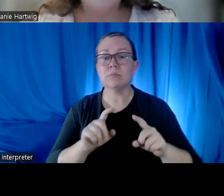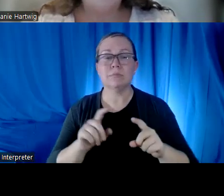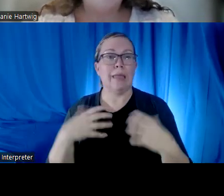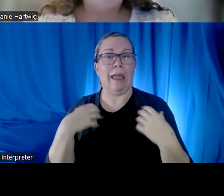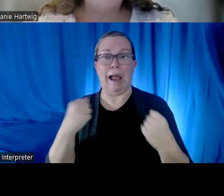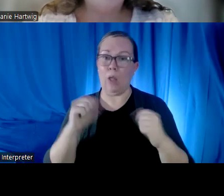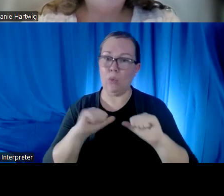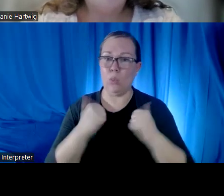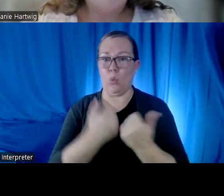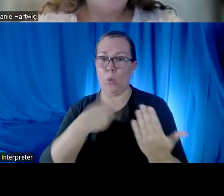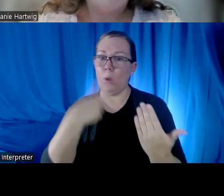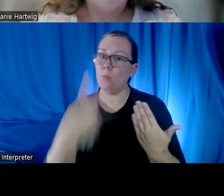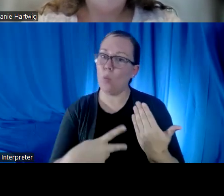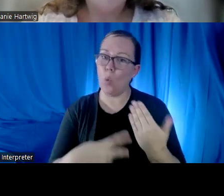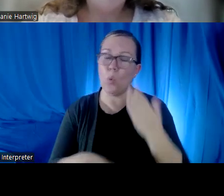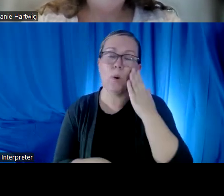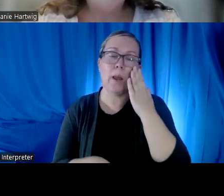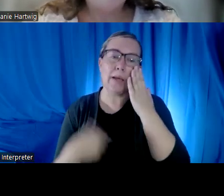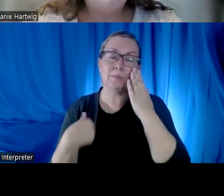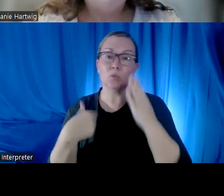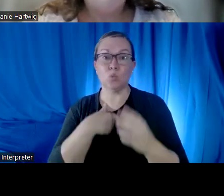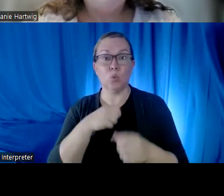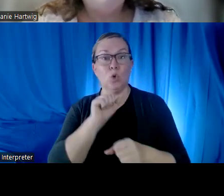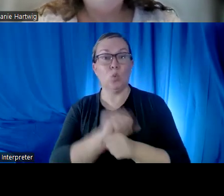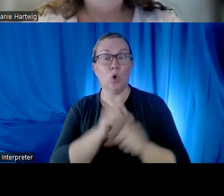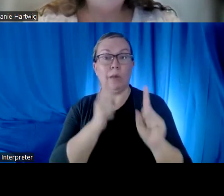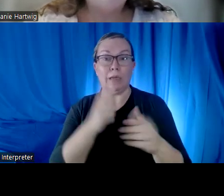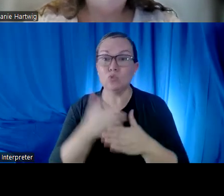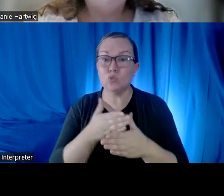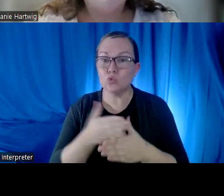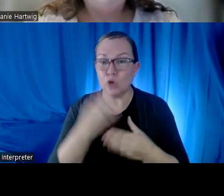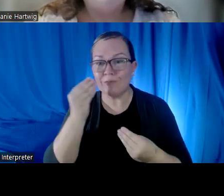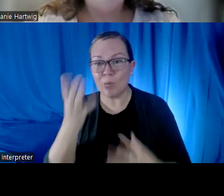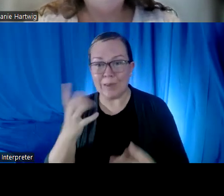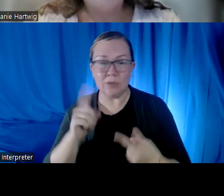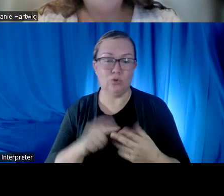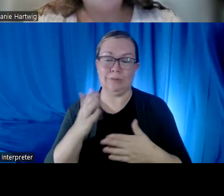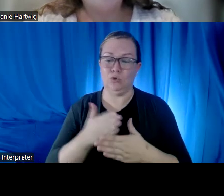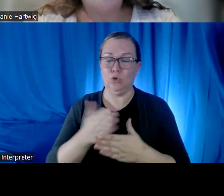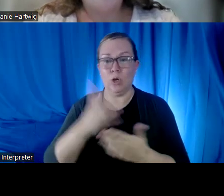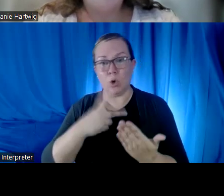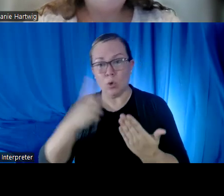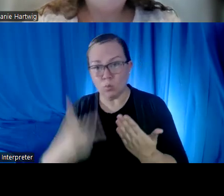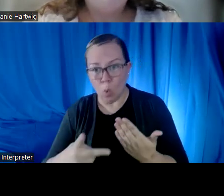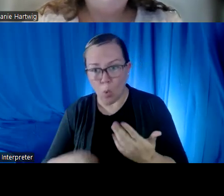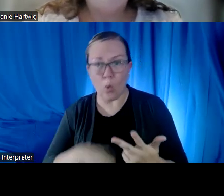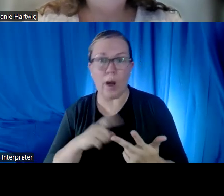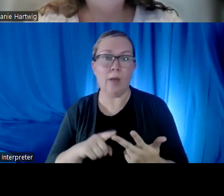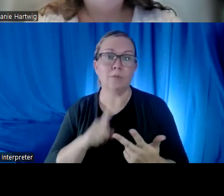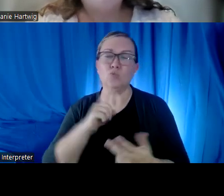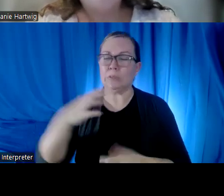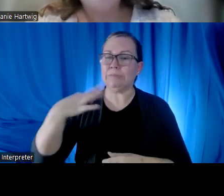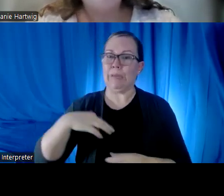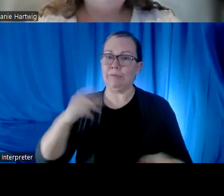Authority programs, we are working to share information, share programs that benefit people